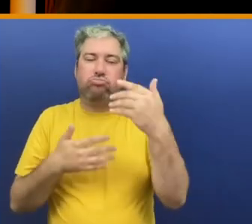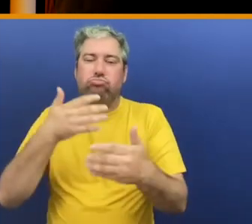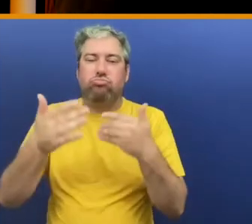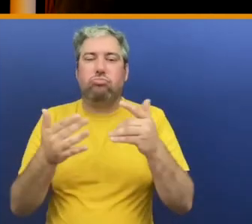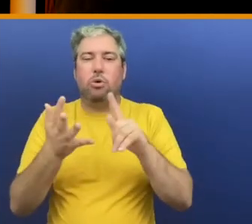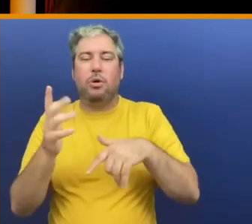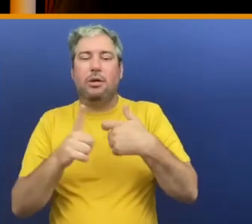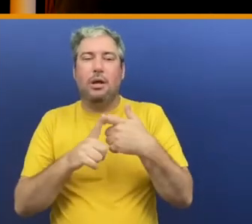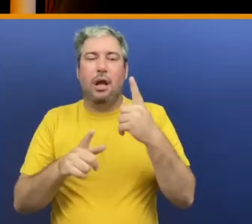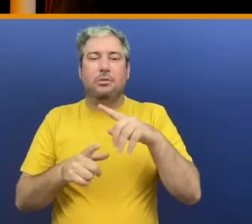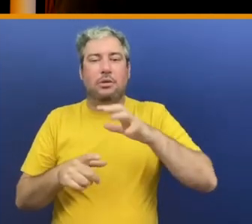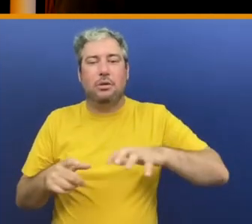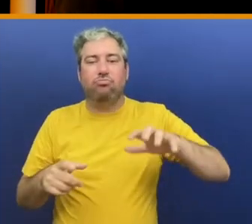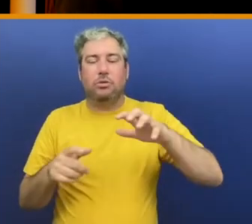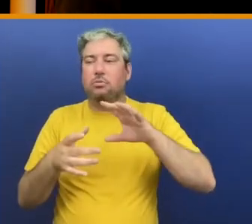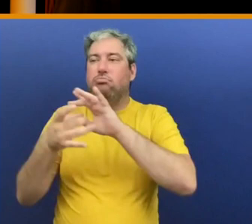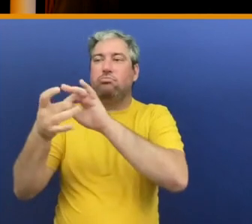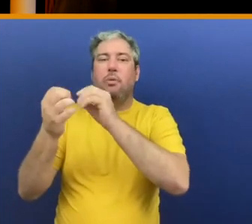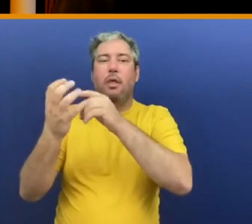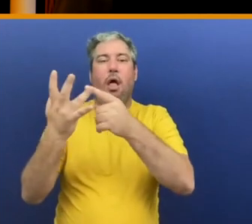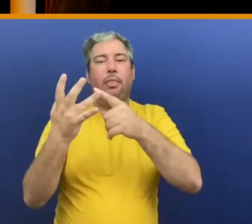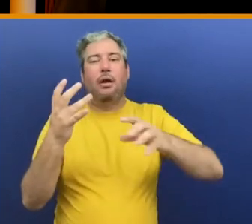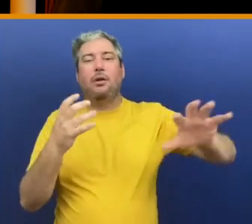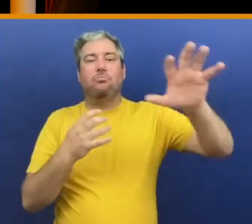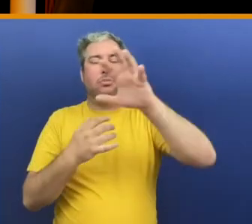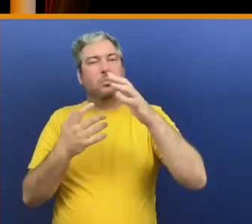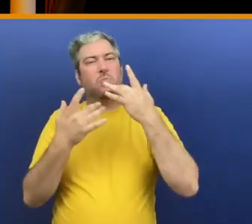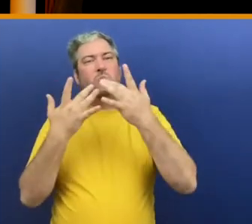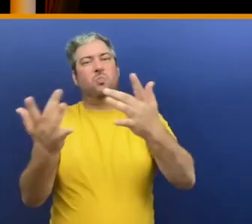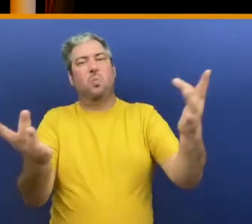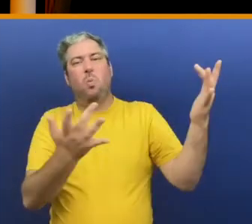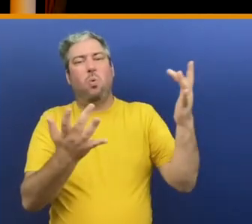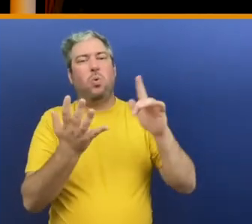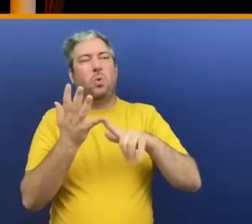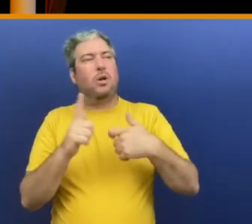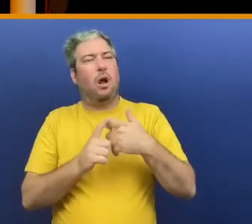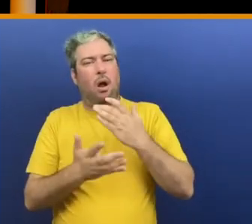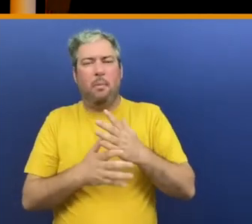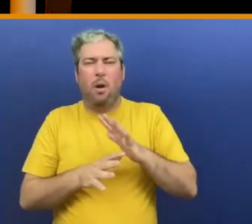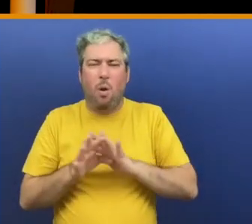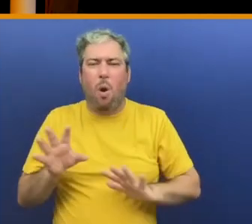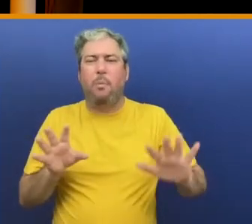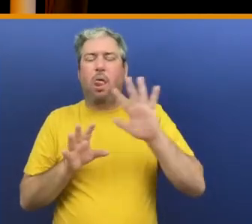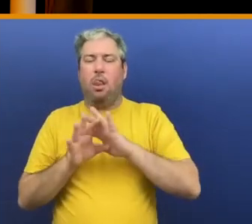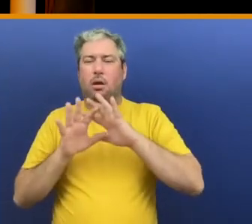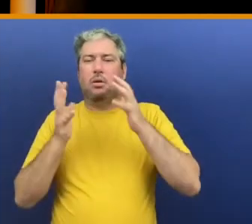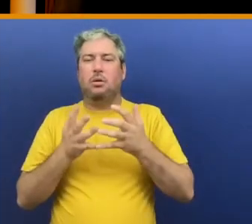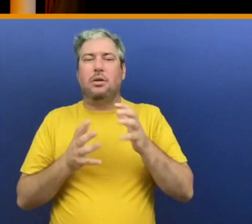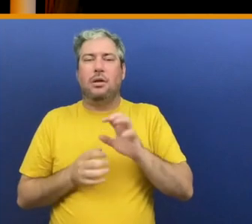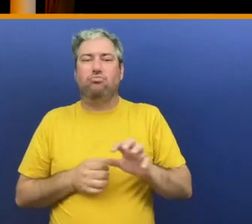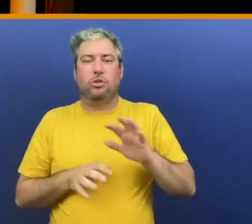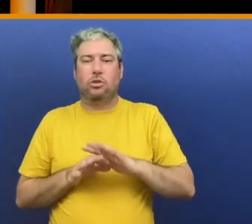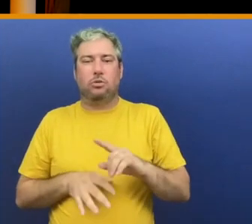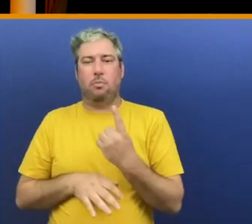the UK is a global country and not just one based on itself. Support the motion, please. And also,